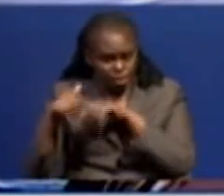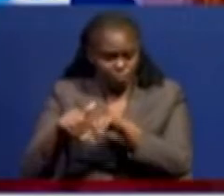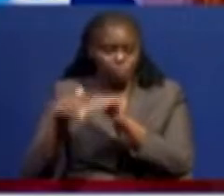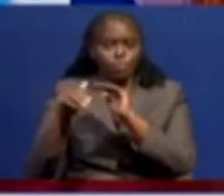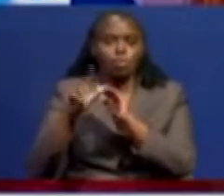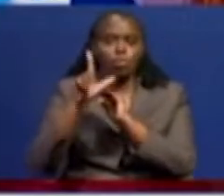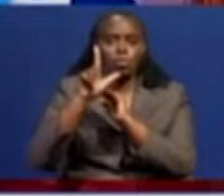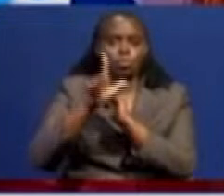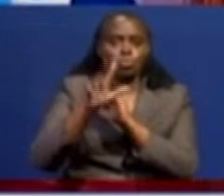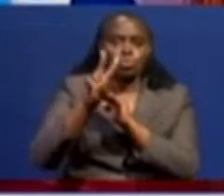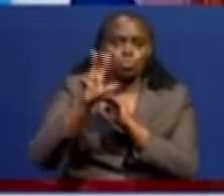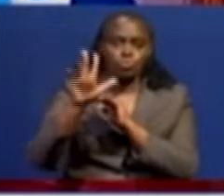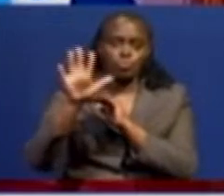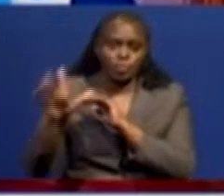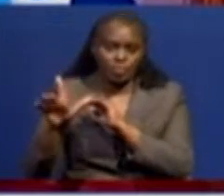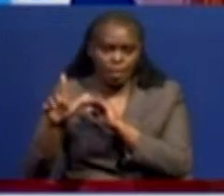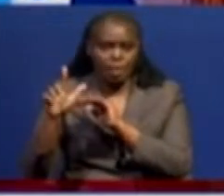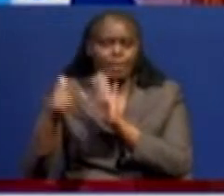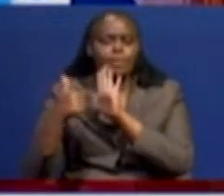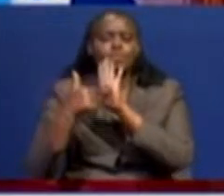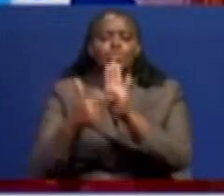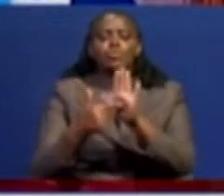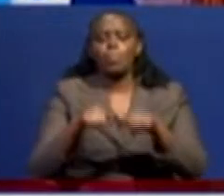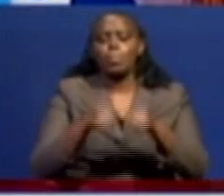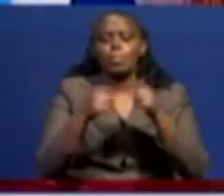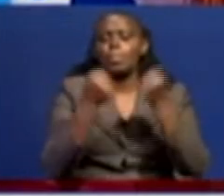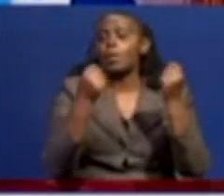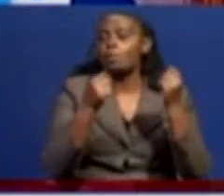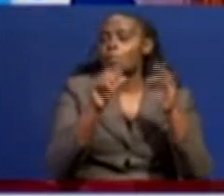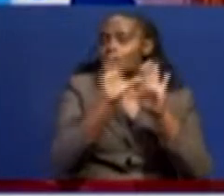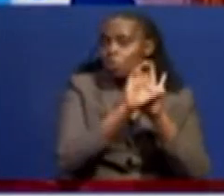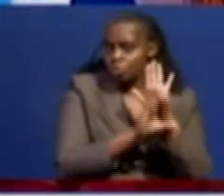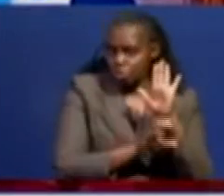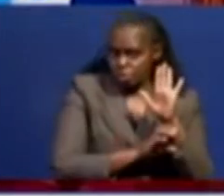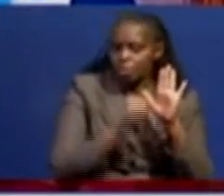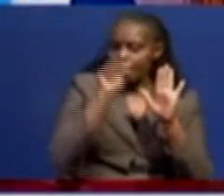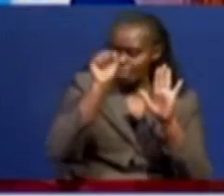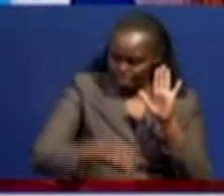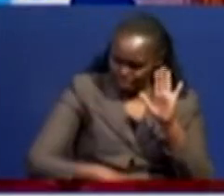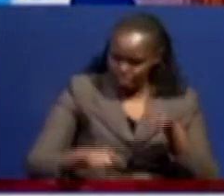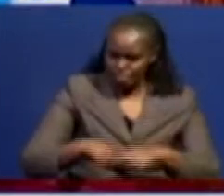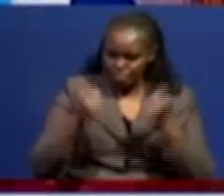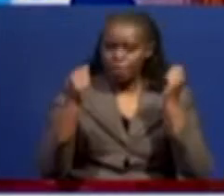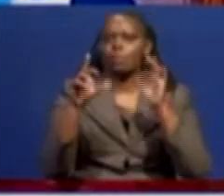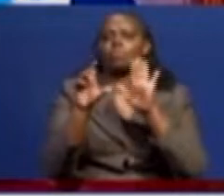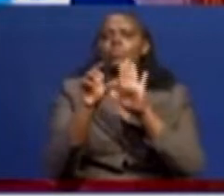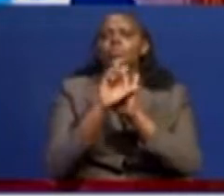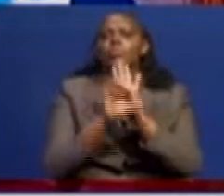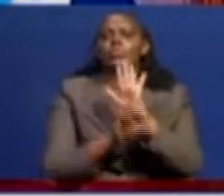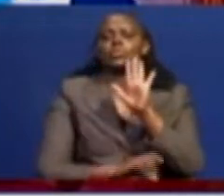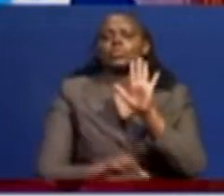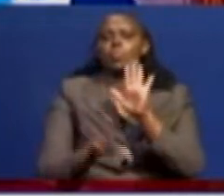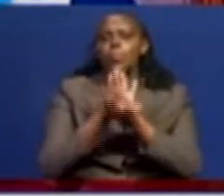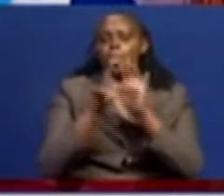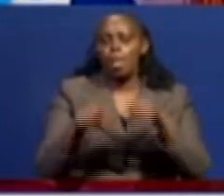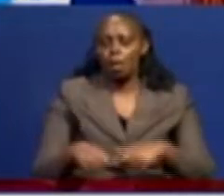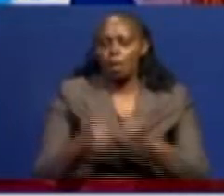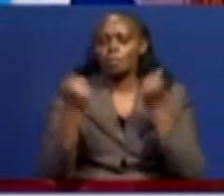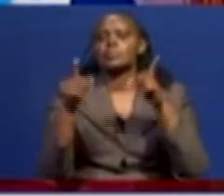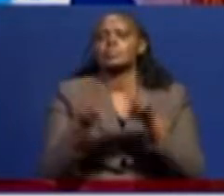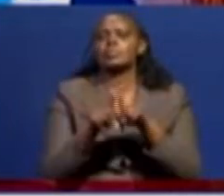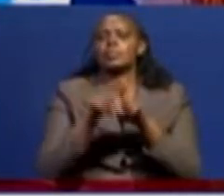Constitution? No. Does that therefore amount to a violation of the Constitution and any other written law? Yes.